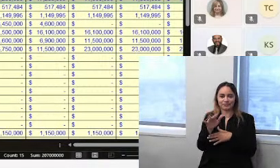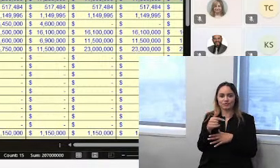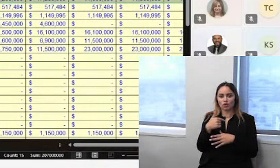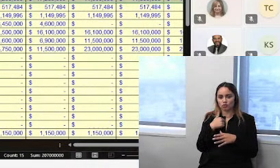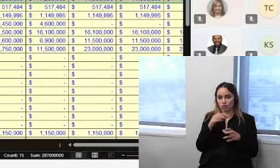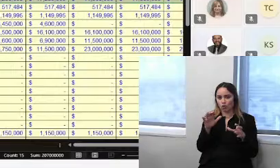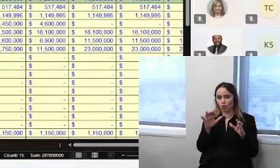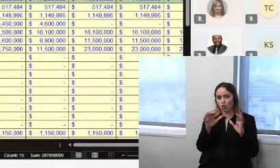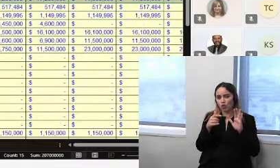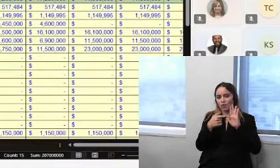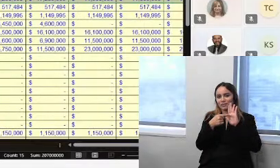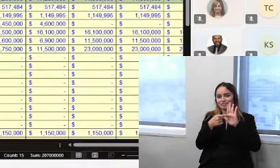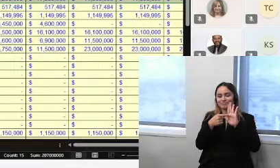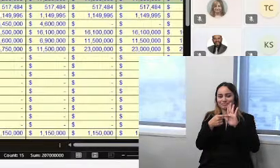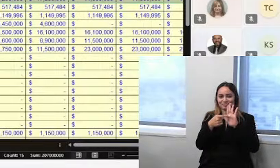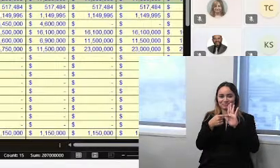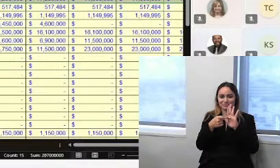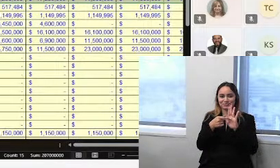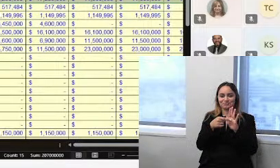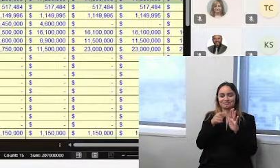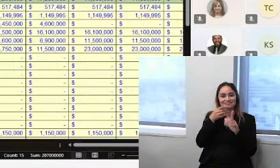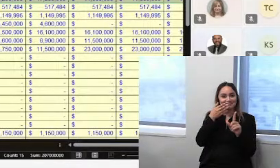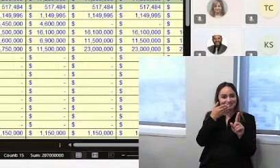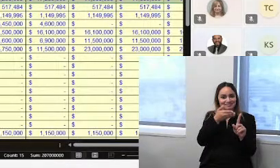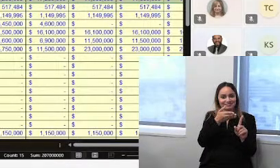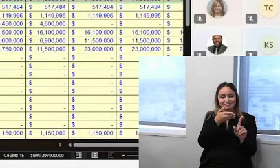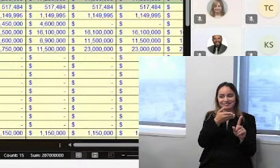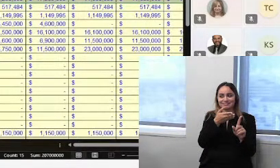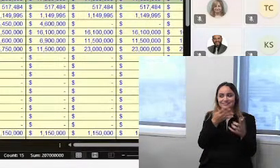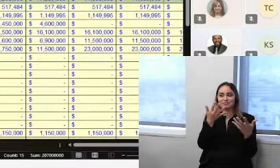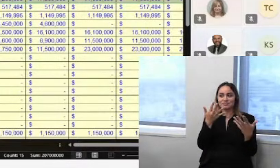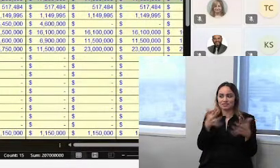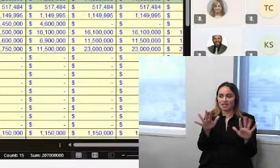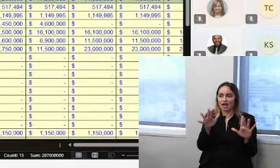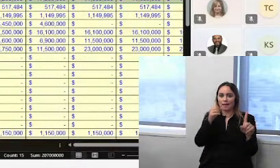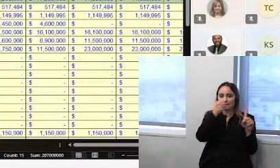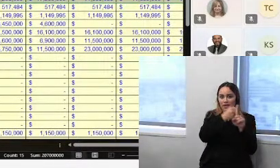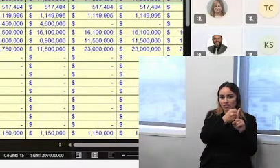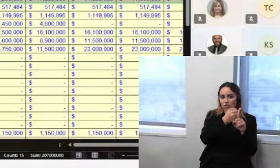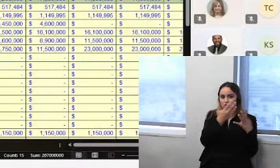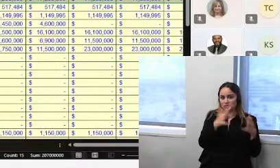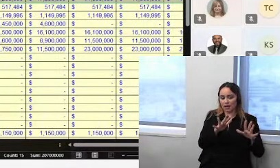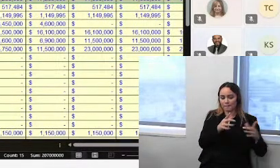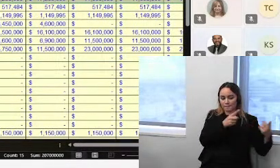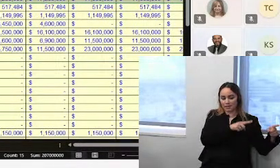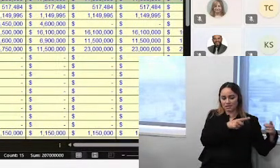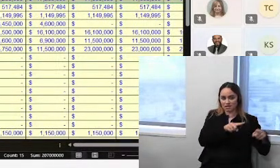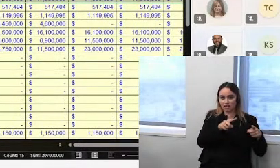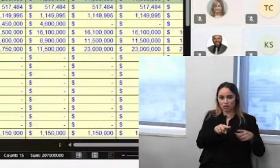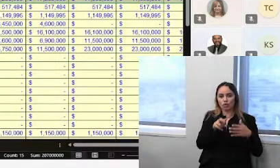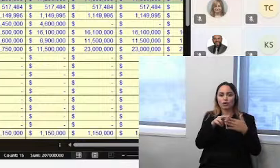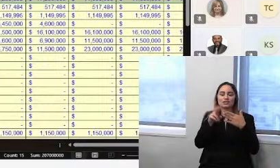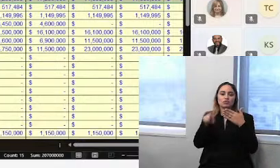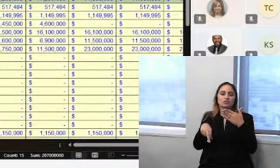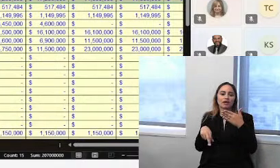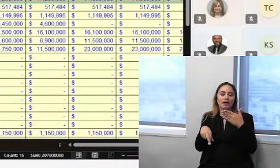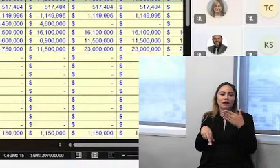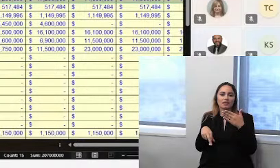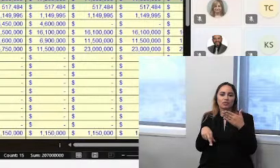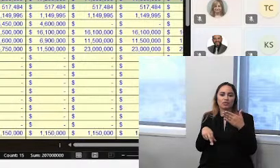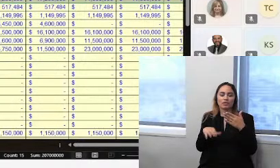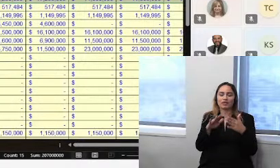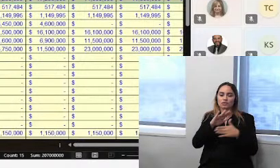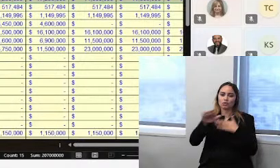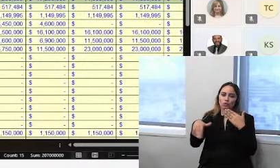already incurred impact as a result of the DER, which means they are transformers, switches, and other components that have